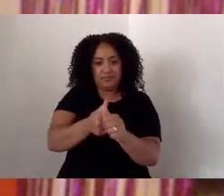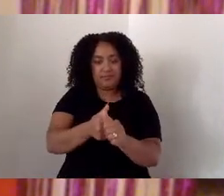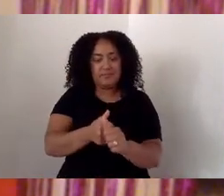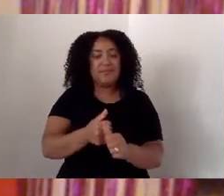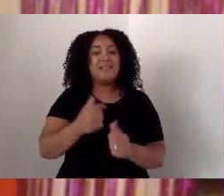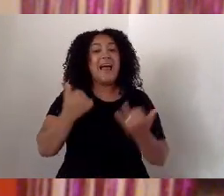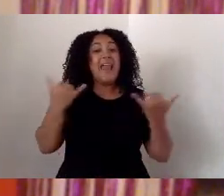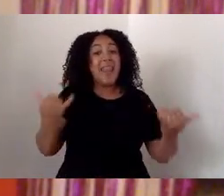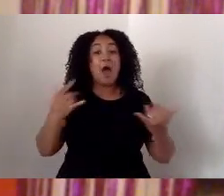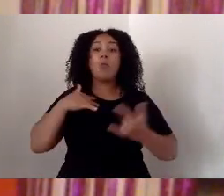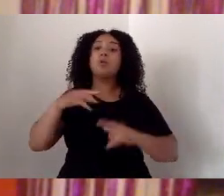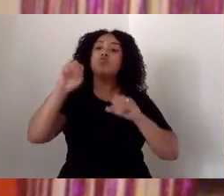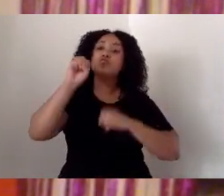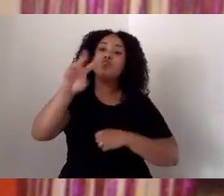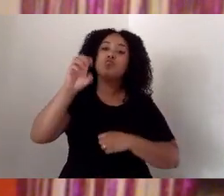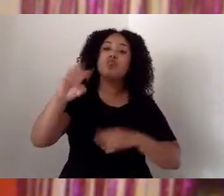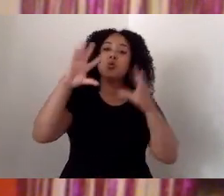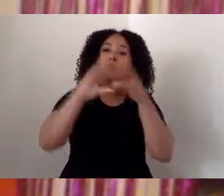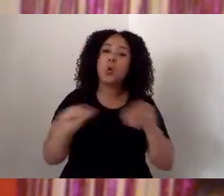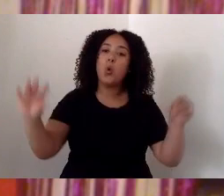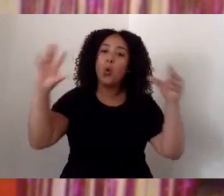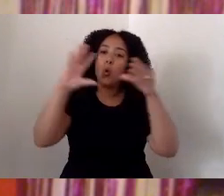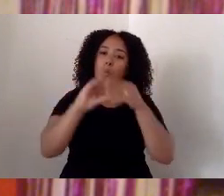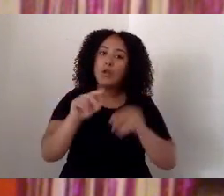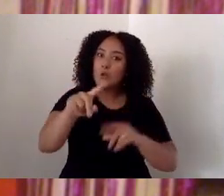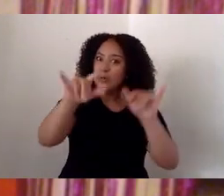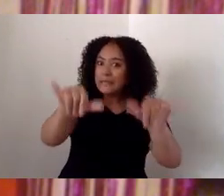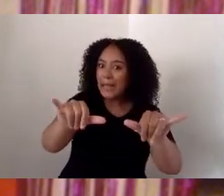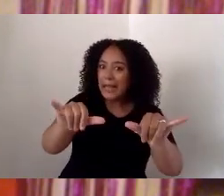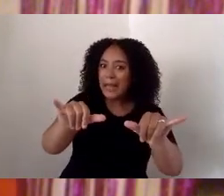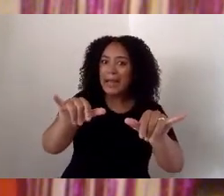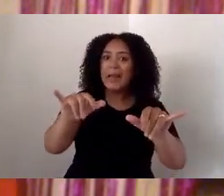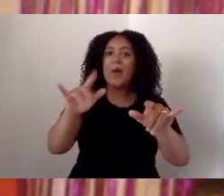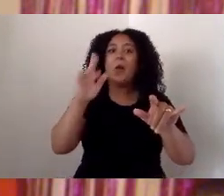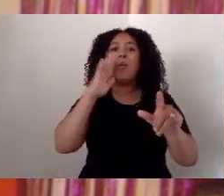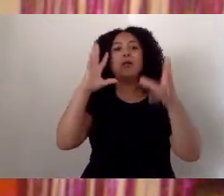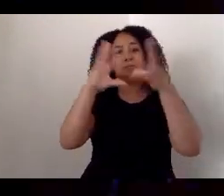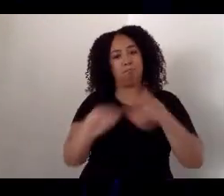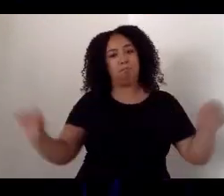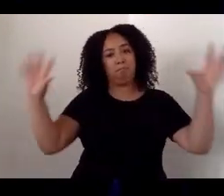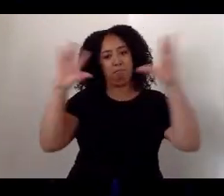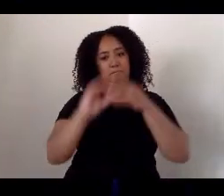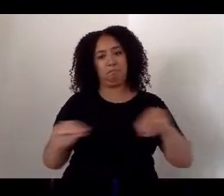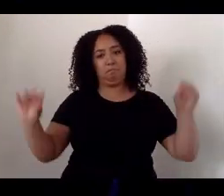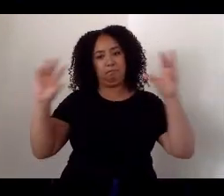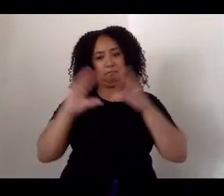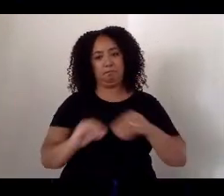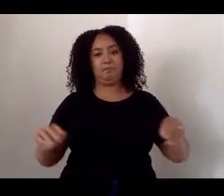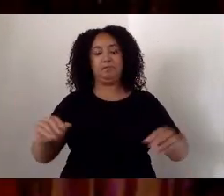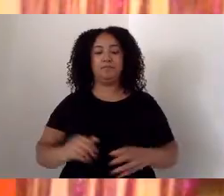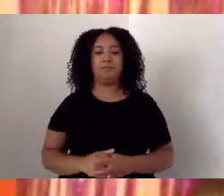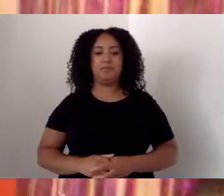me. Don't go anywhere. We're gonna turn off the lights and get stuff happening.